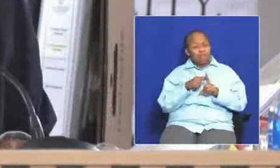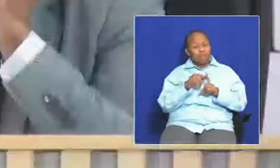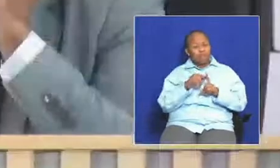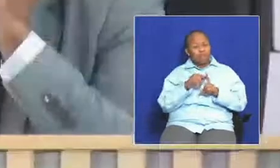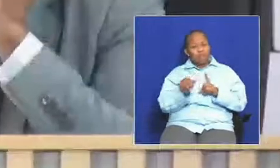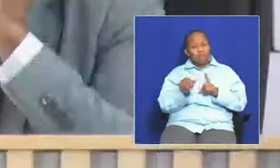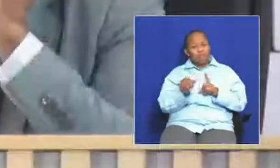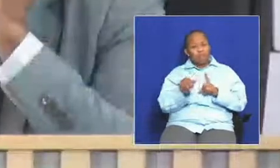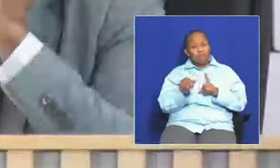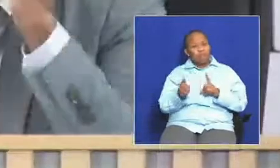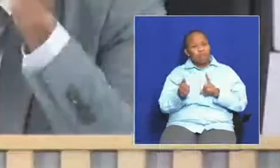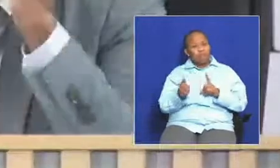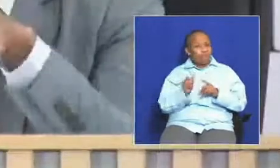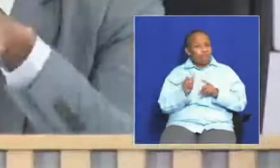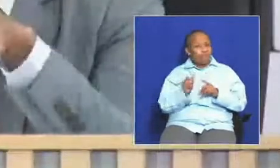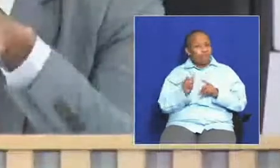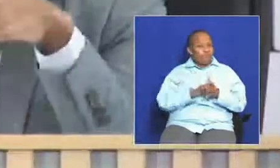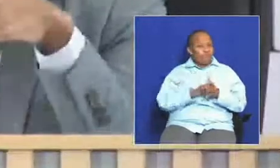purpose?